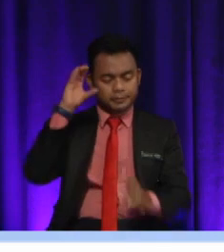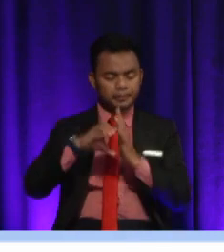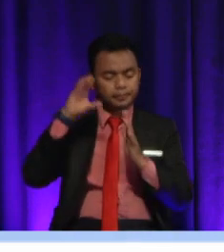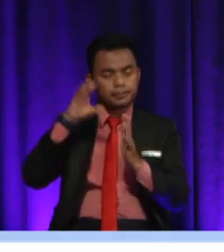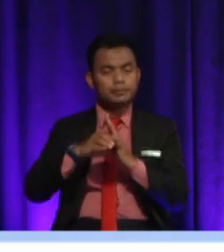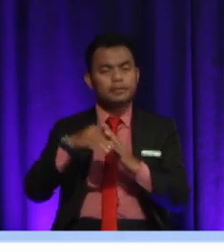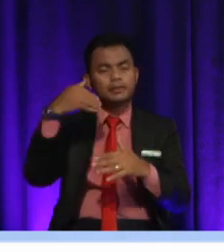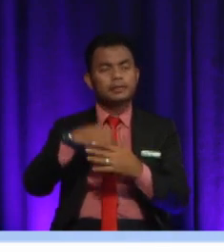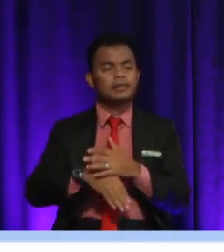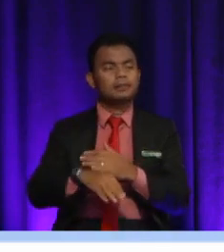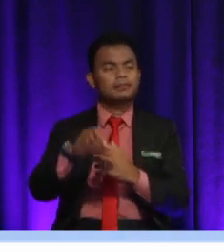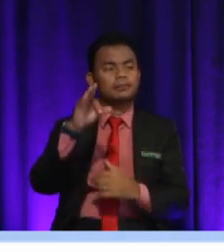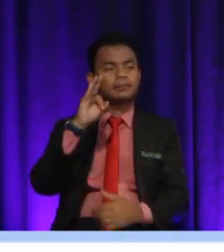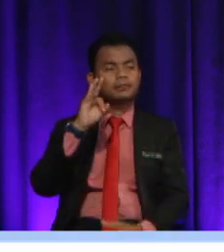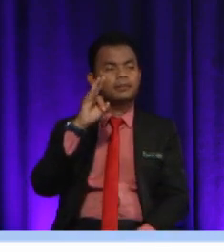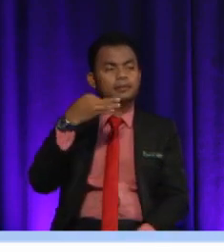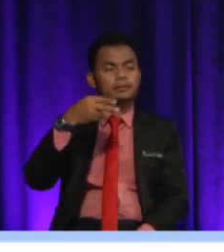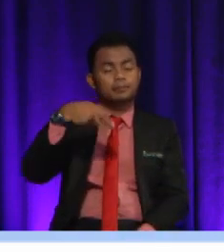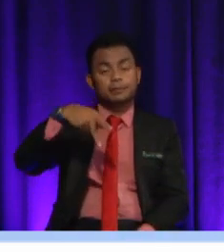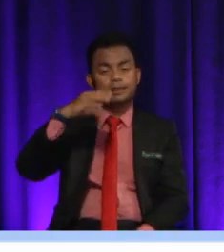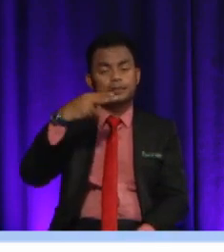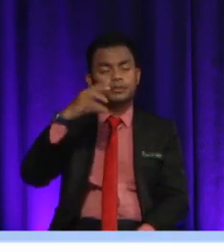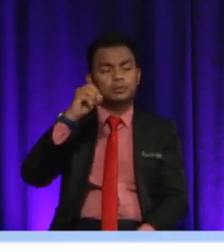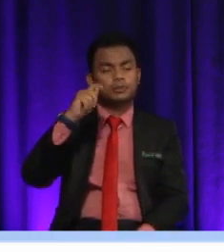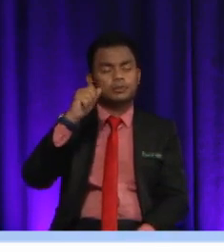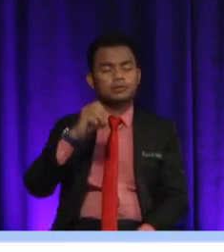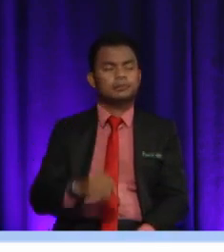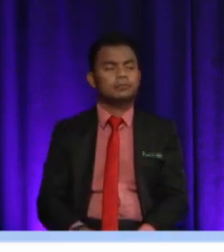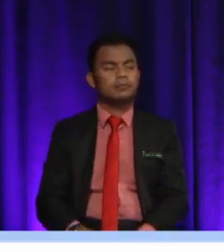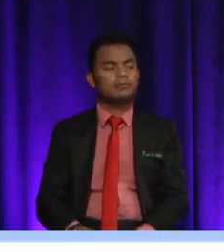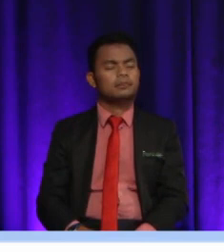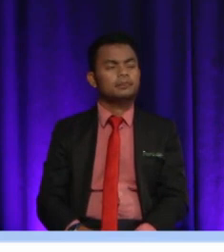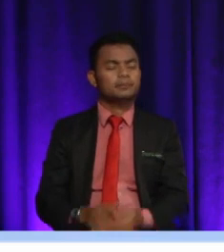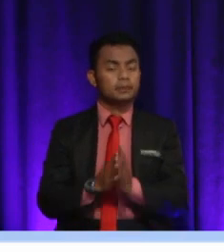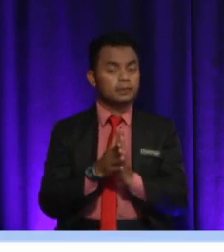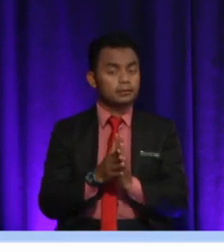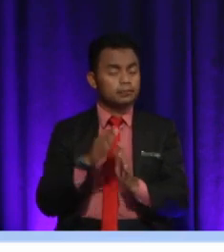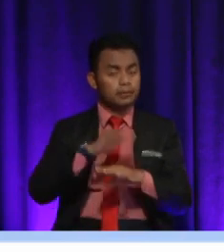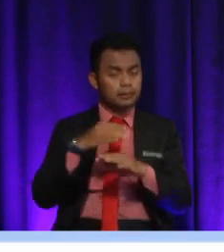correct. Appearing lifelike means you could see the emotions, and then you could also,